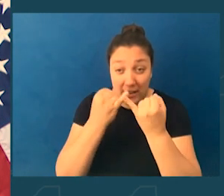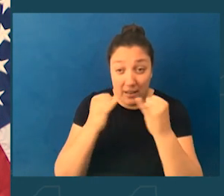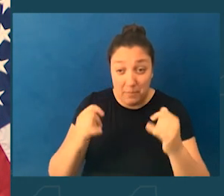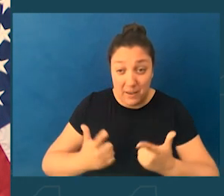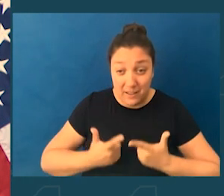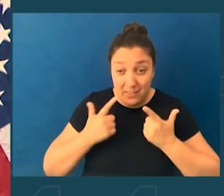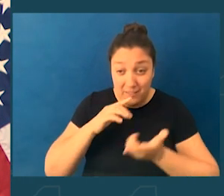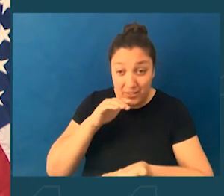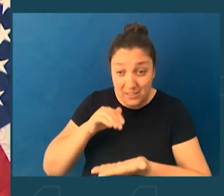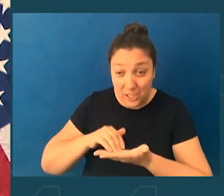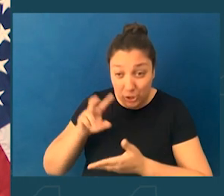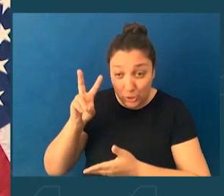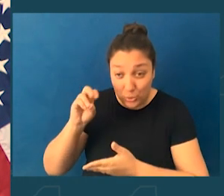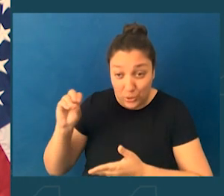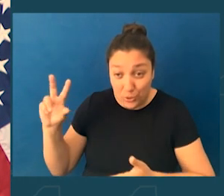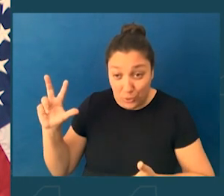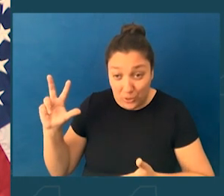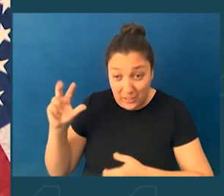2003,